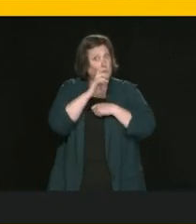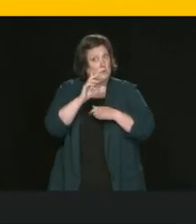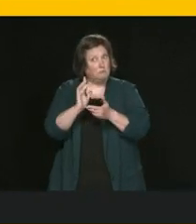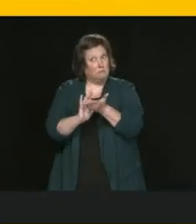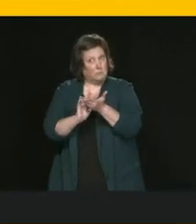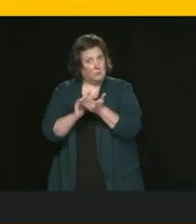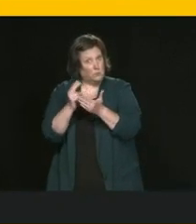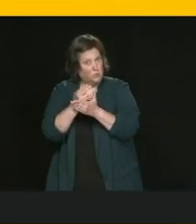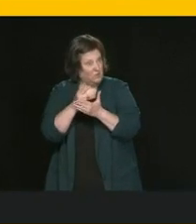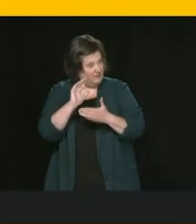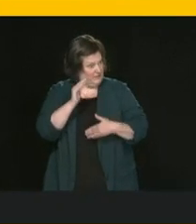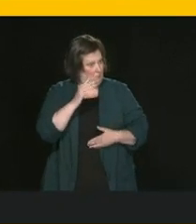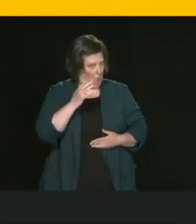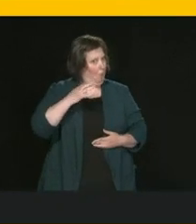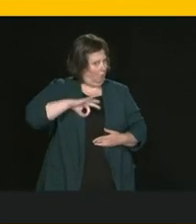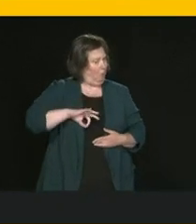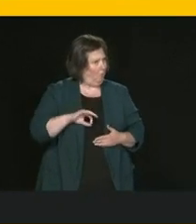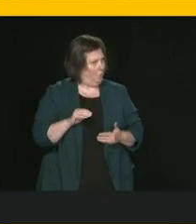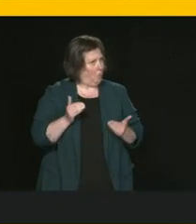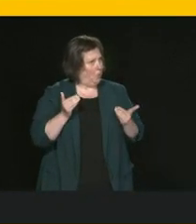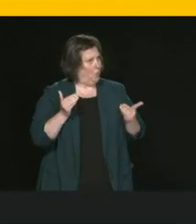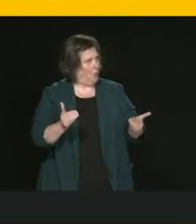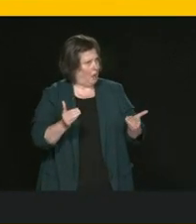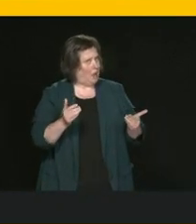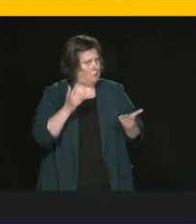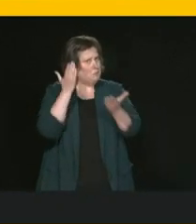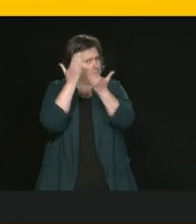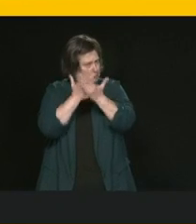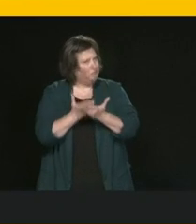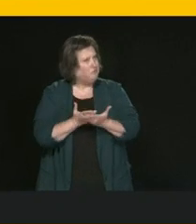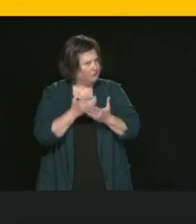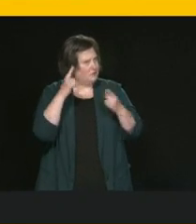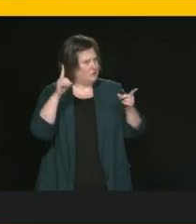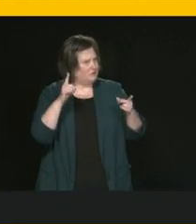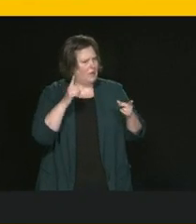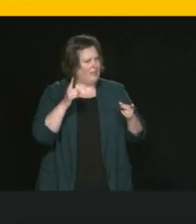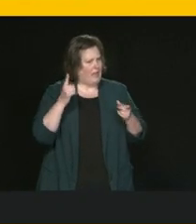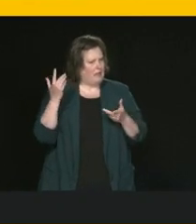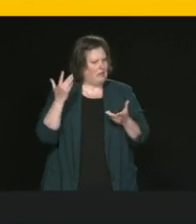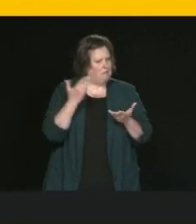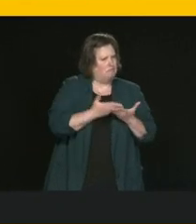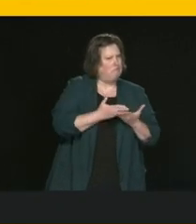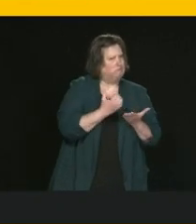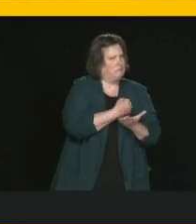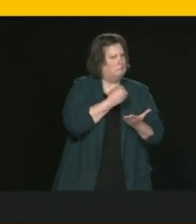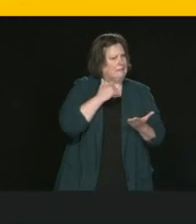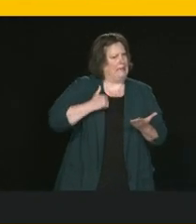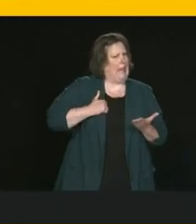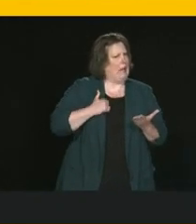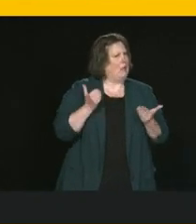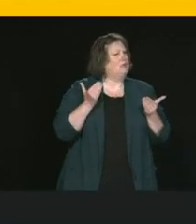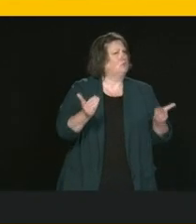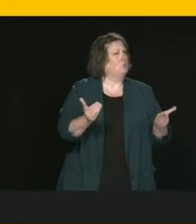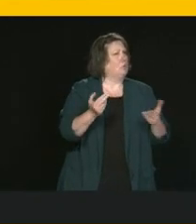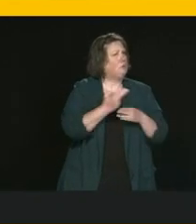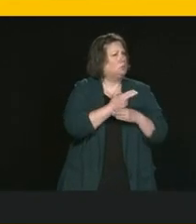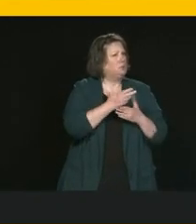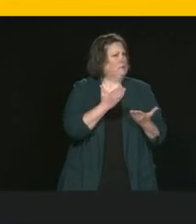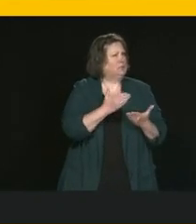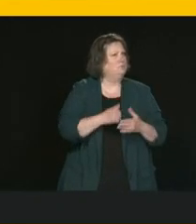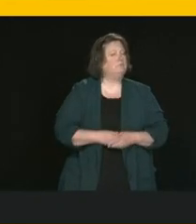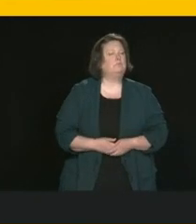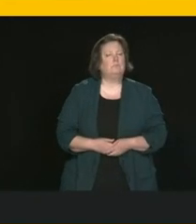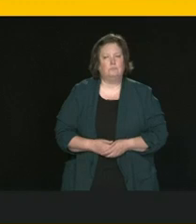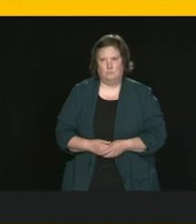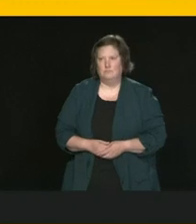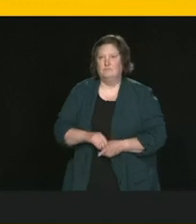are conclusive, how long would it take before we could get this drug in use in the hospitals? Answer. Thank you for